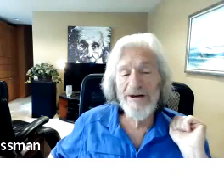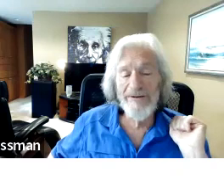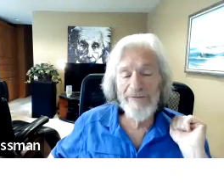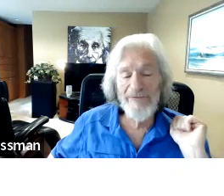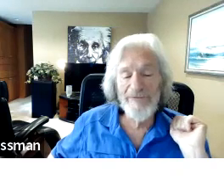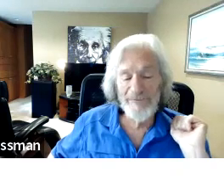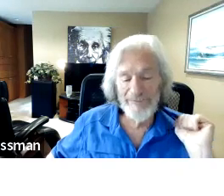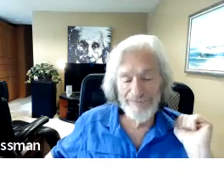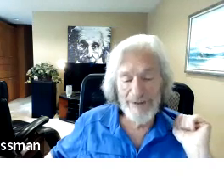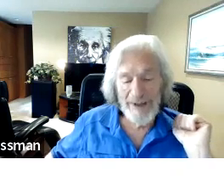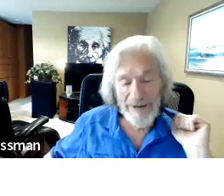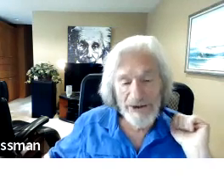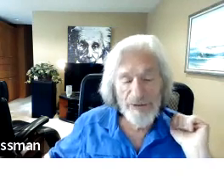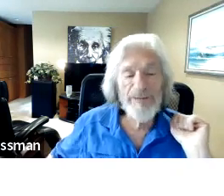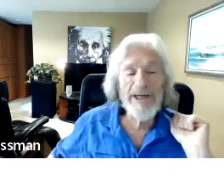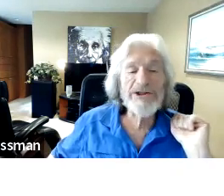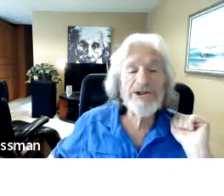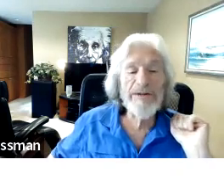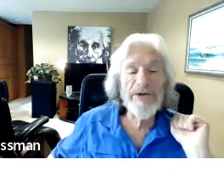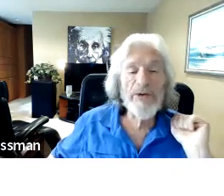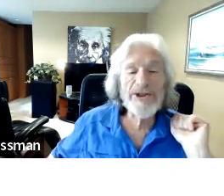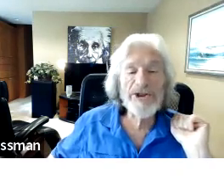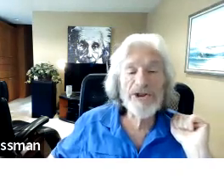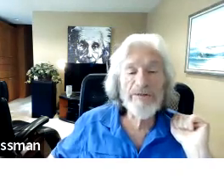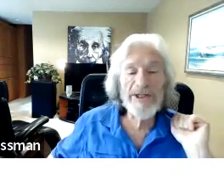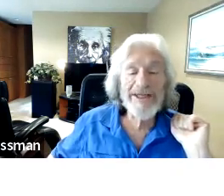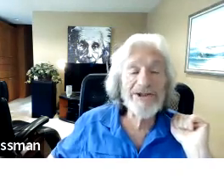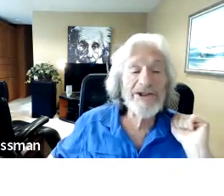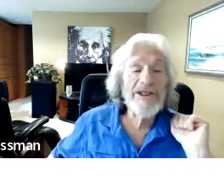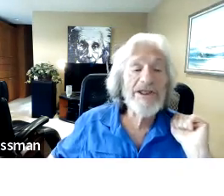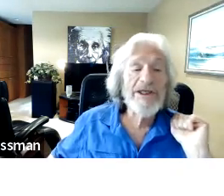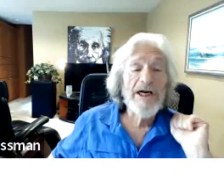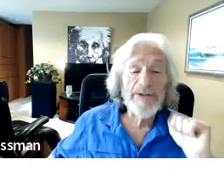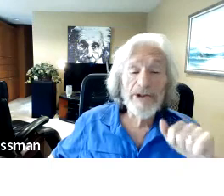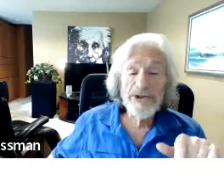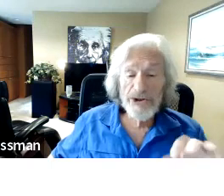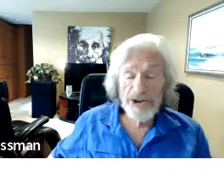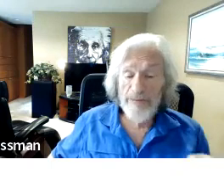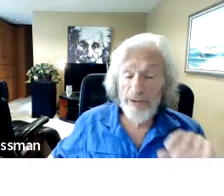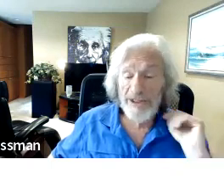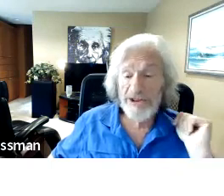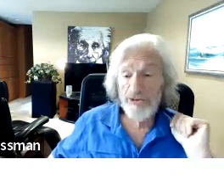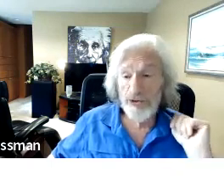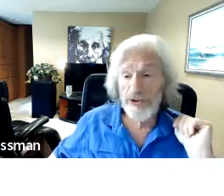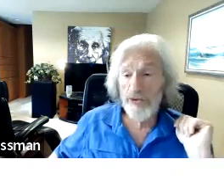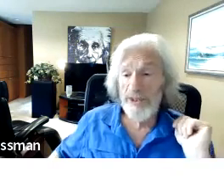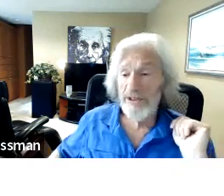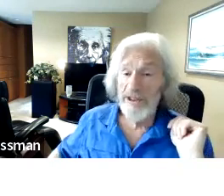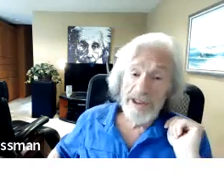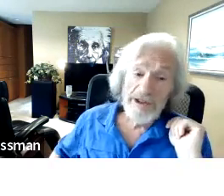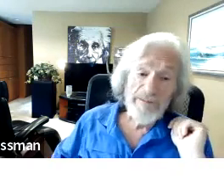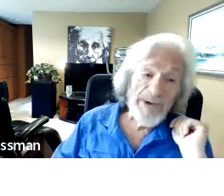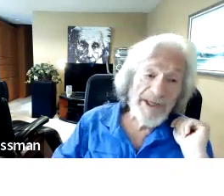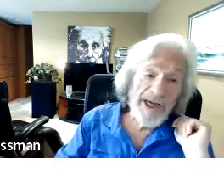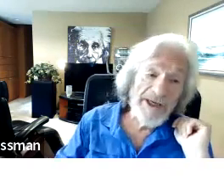questions, at least respond to some of the questions that'll be asked, I'm going to just summarize this really